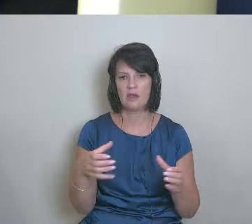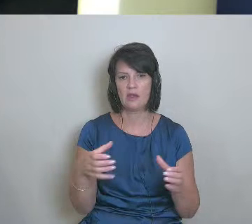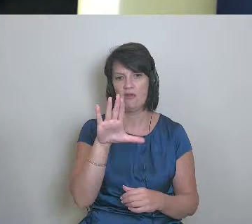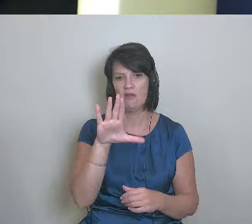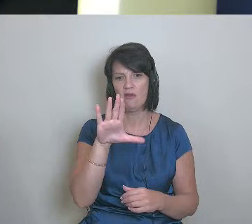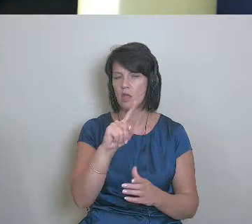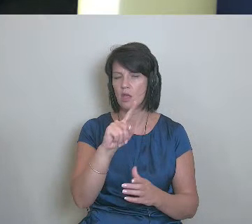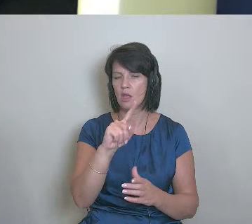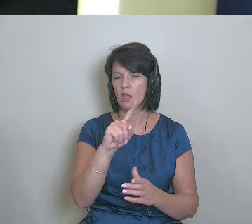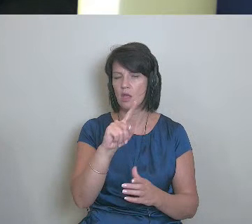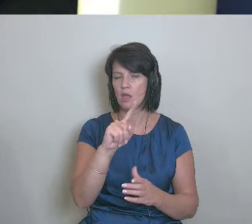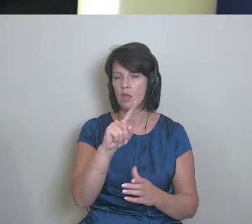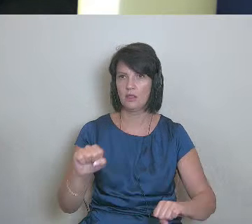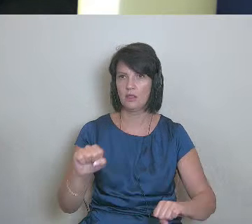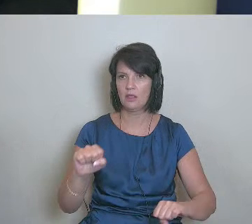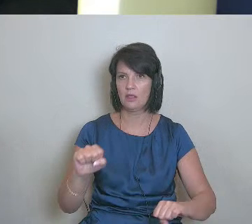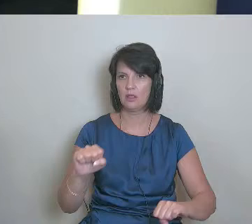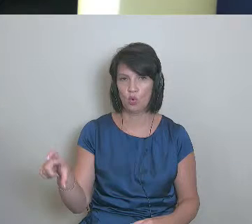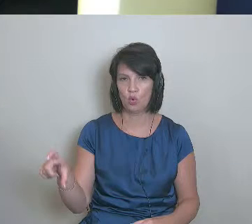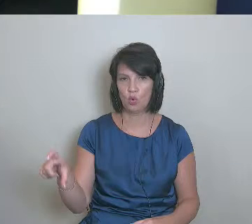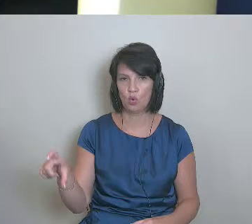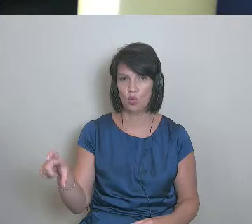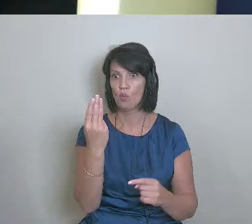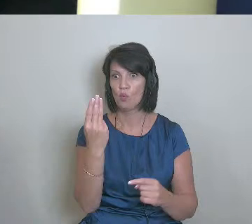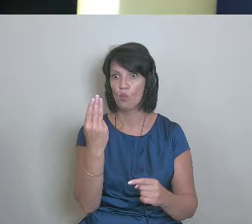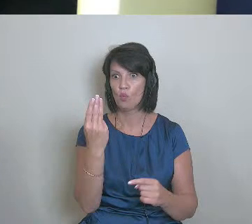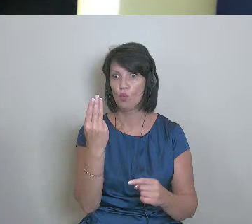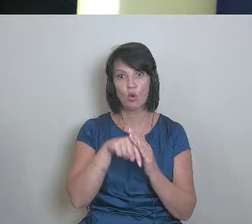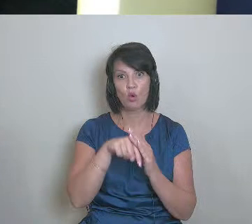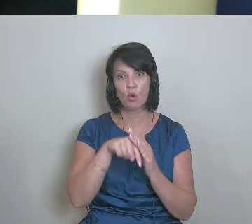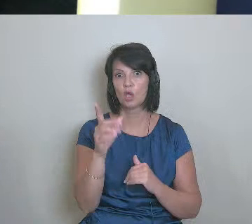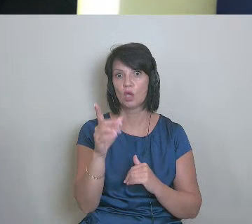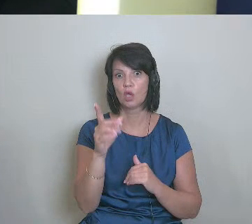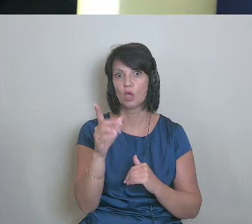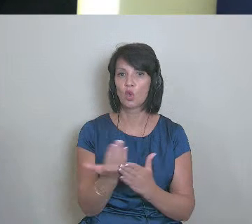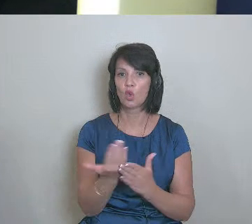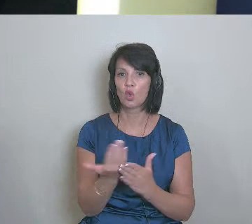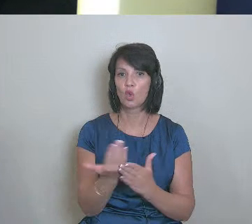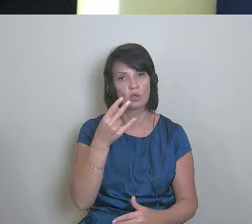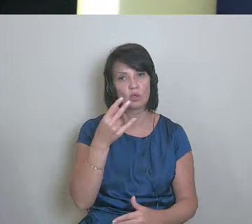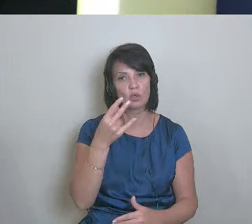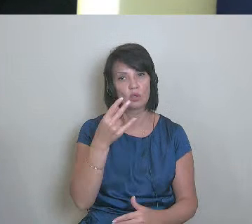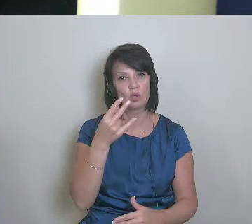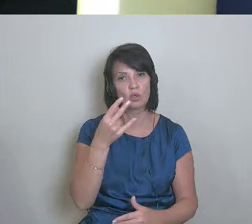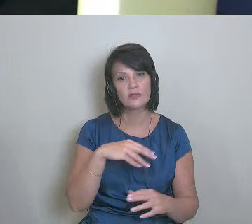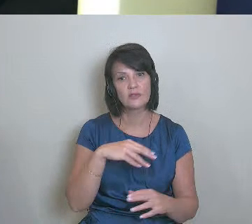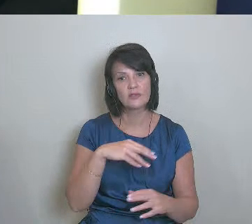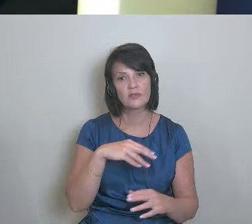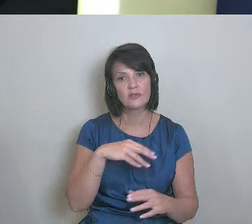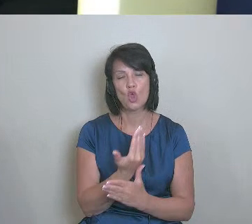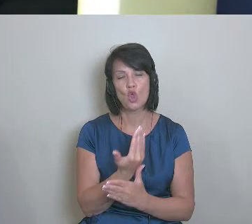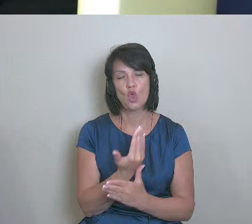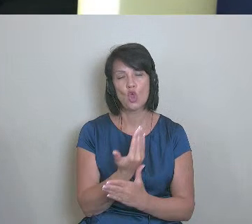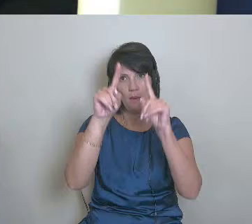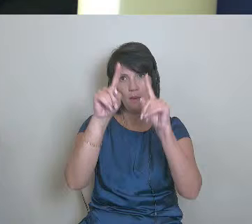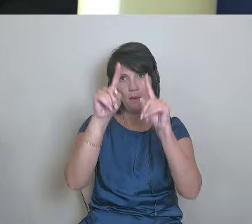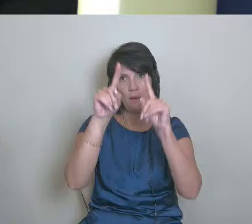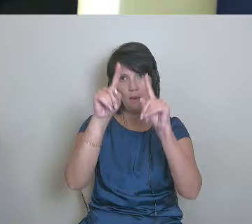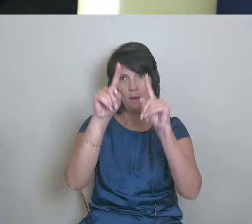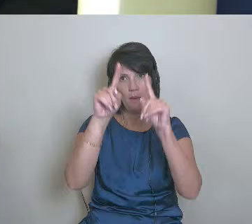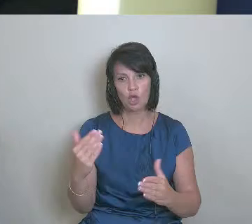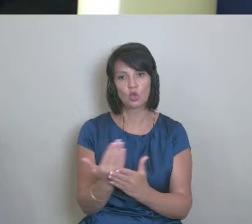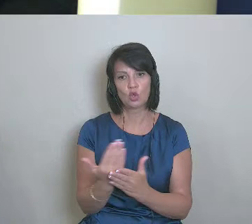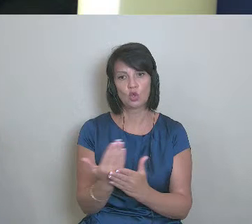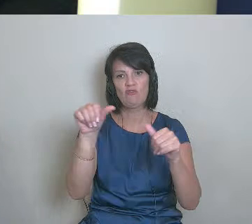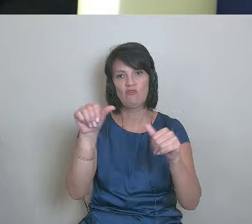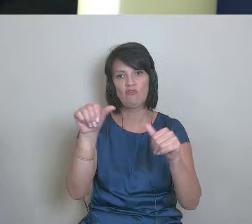the heads of the PSCs, they should be courageous people, because there's going to be a new experience for everybody at these elections. We are